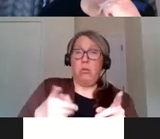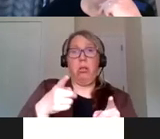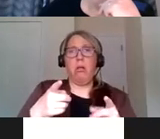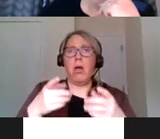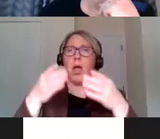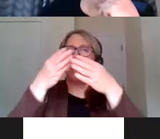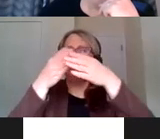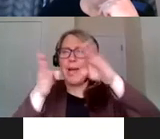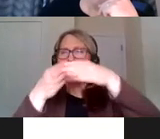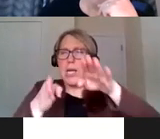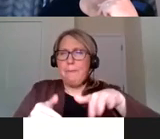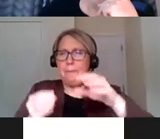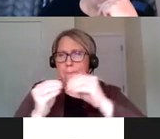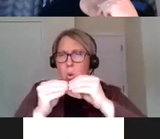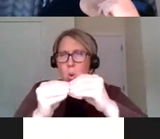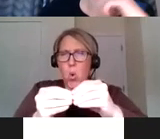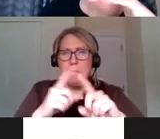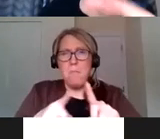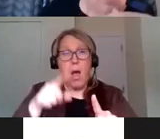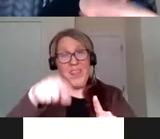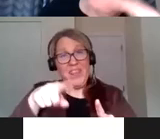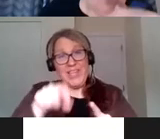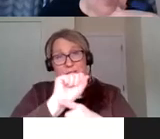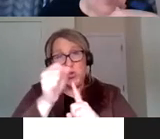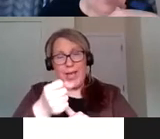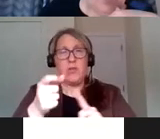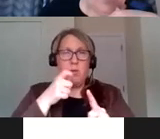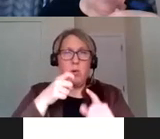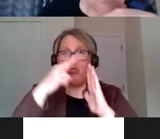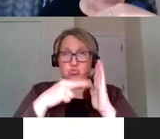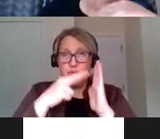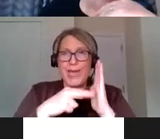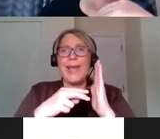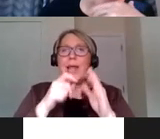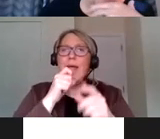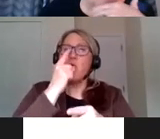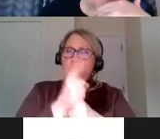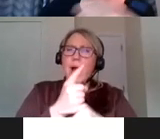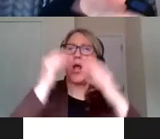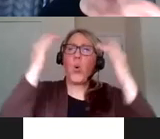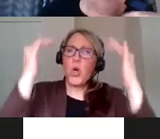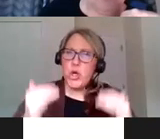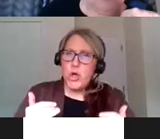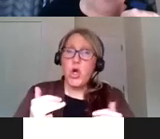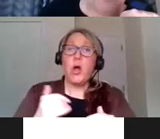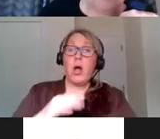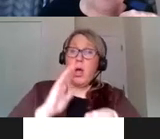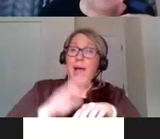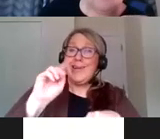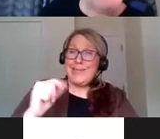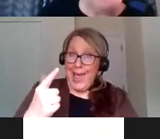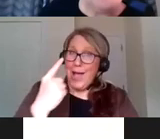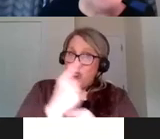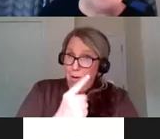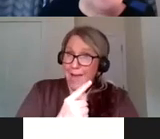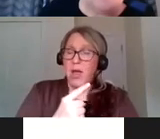it up a little bit more, but in this case, it's going to read things in the correct order, and because it's tagged correctly, which we'll look at next,